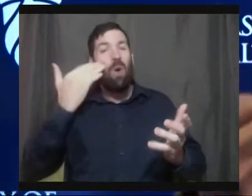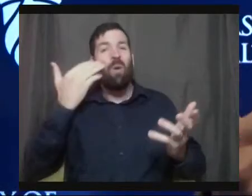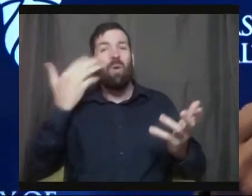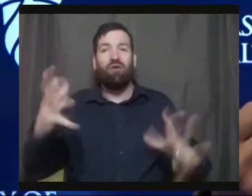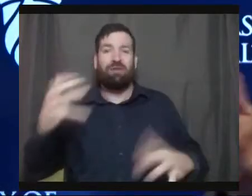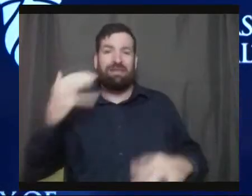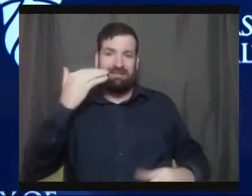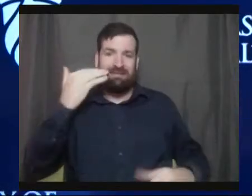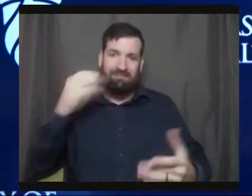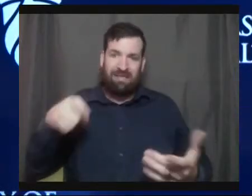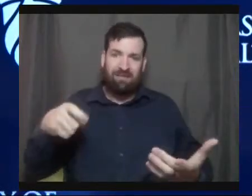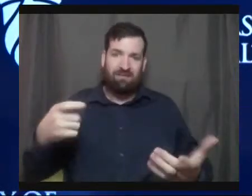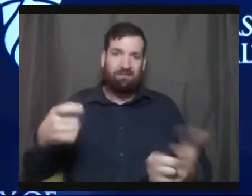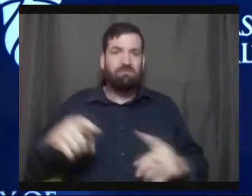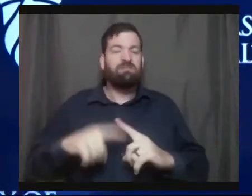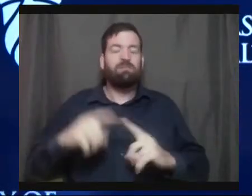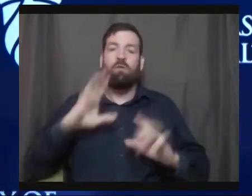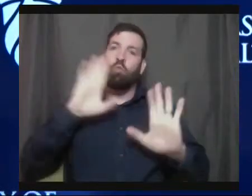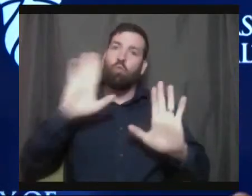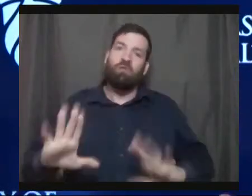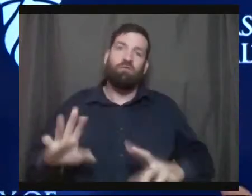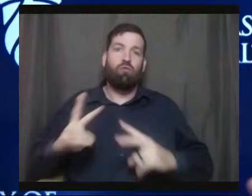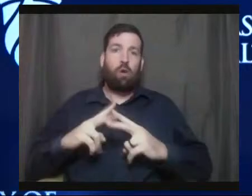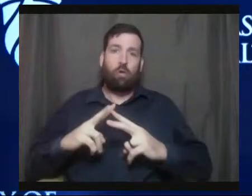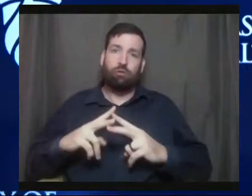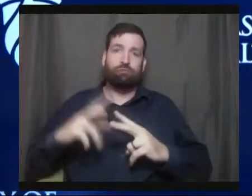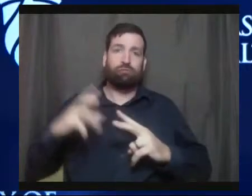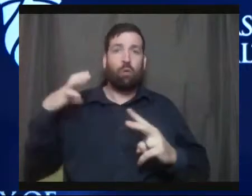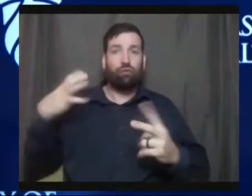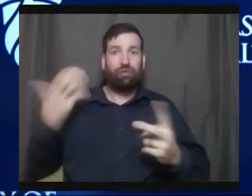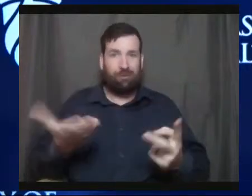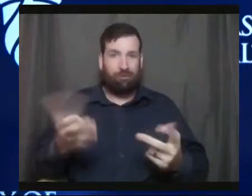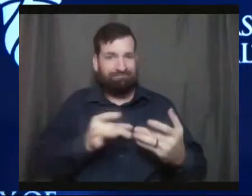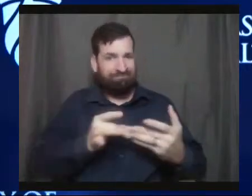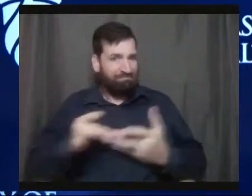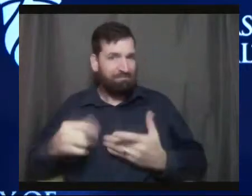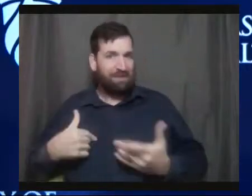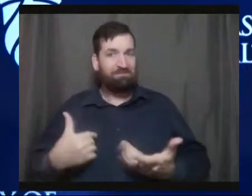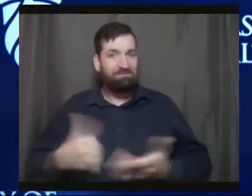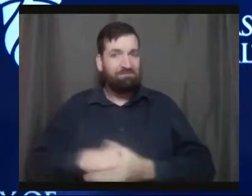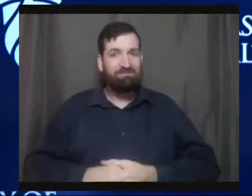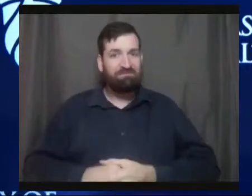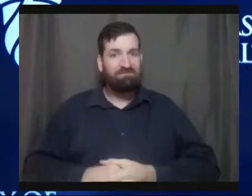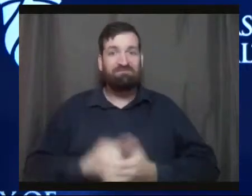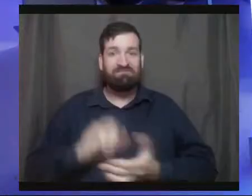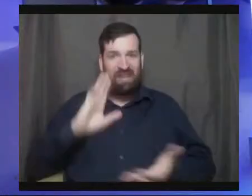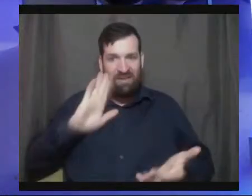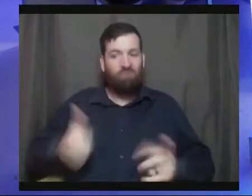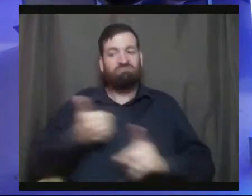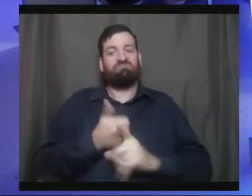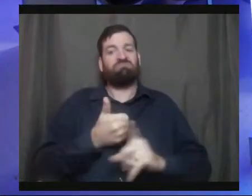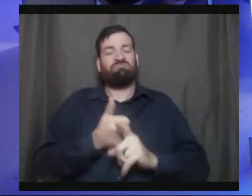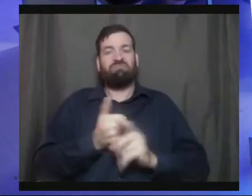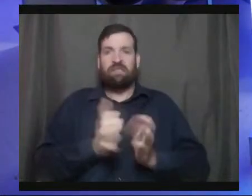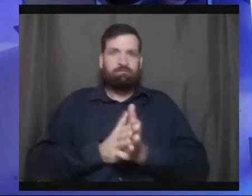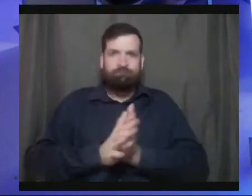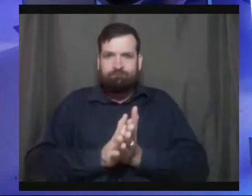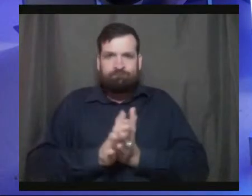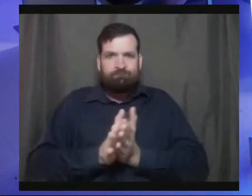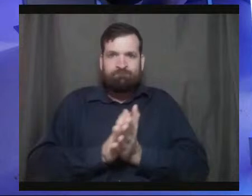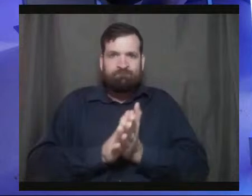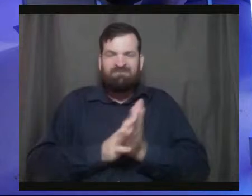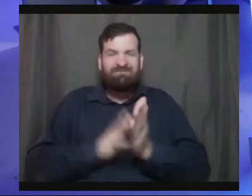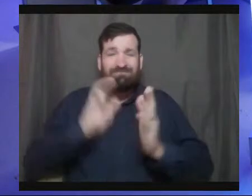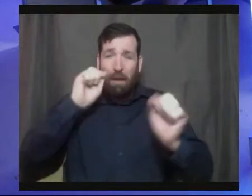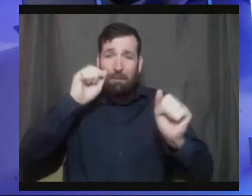wonderful coach partner here that showed me the way, and I knew that she was determined. She was amazing. She kind of